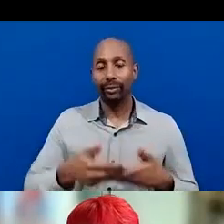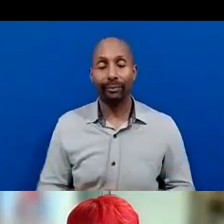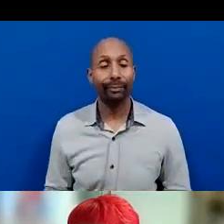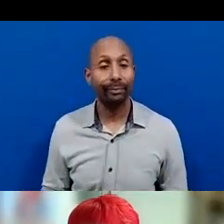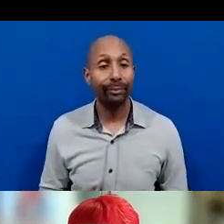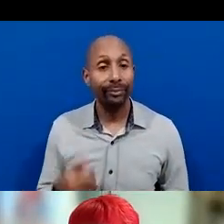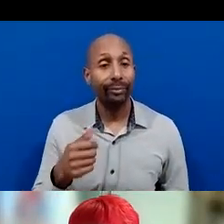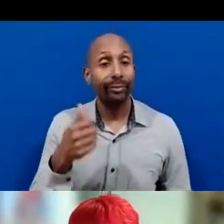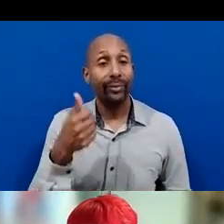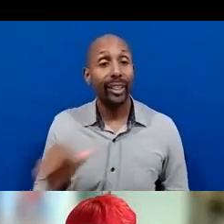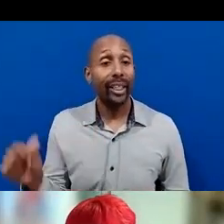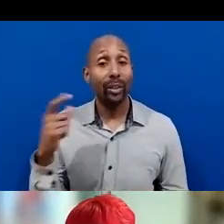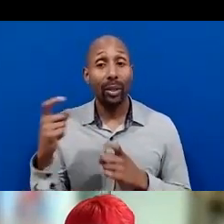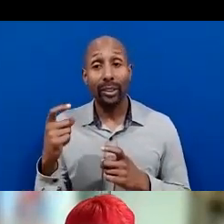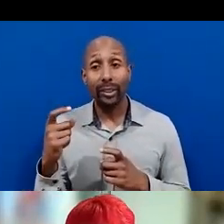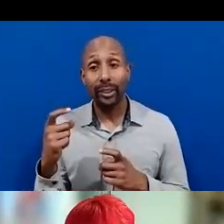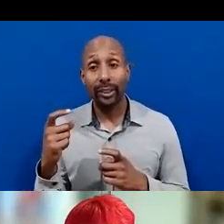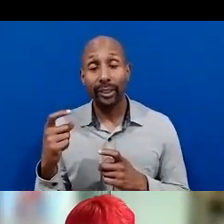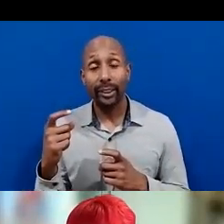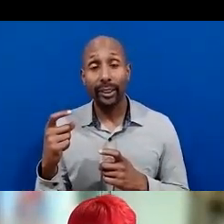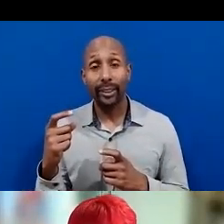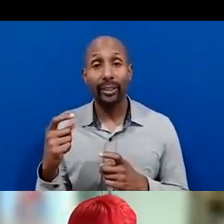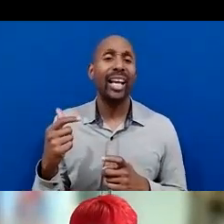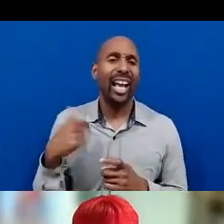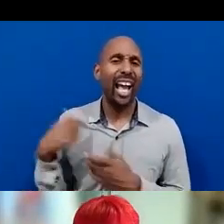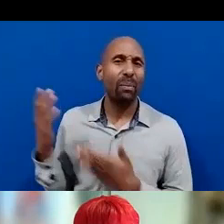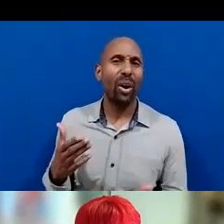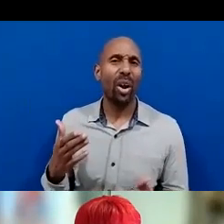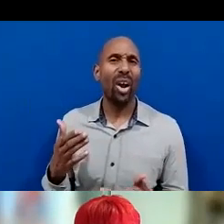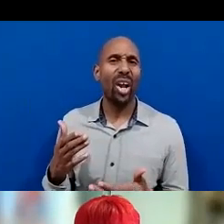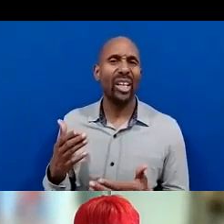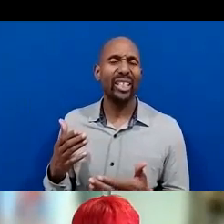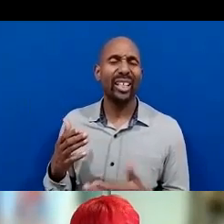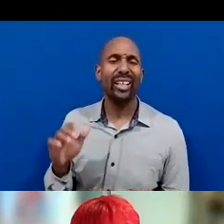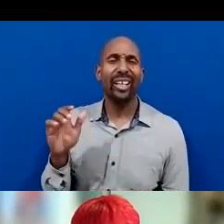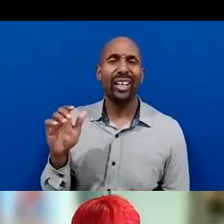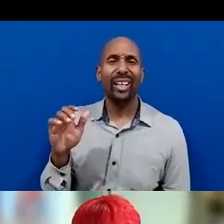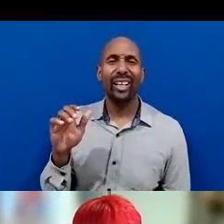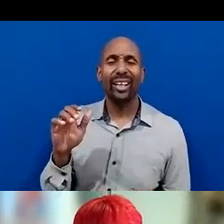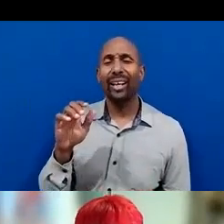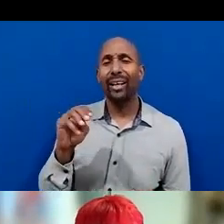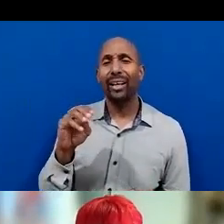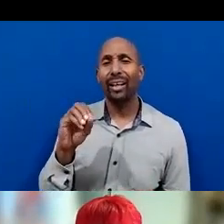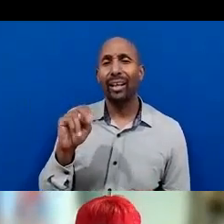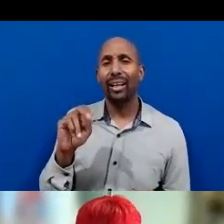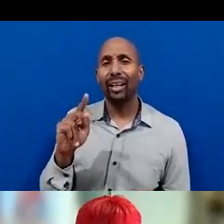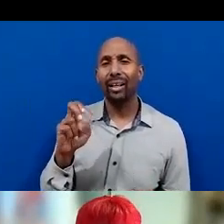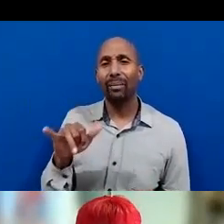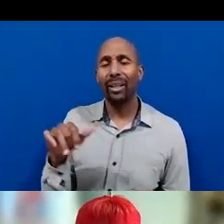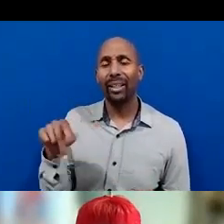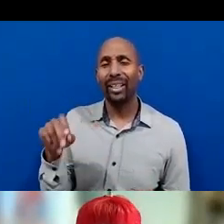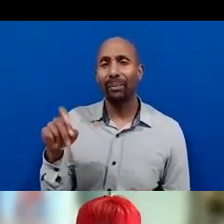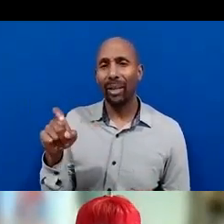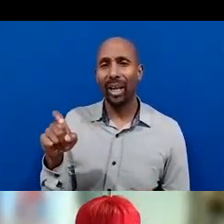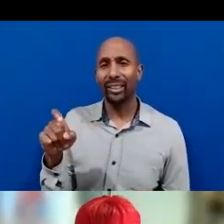All right, do people want to talk about monkeypox? I brought it with me because, you know, it's a thing I thought I was going to get questions